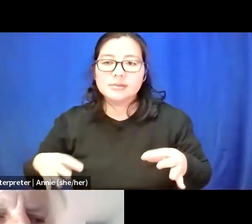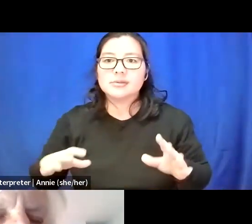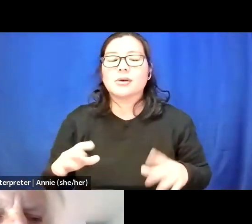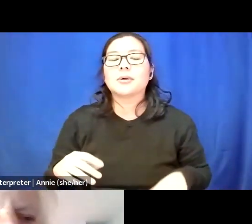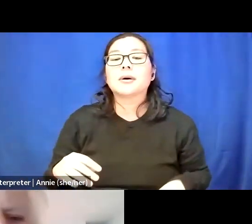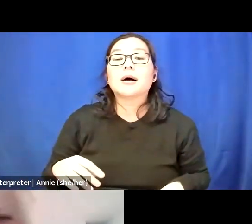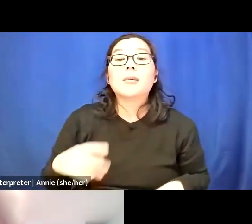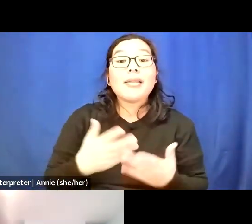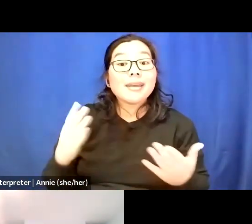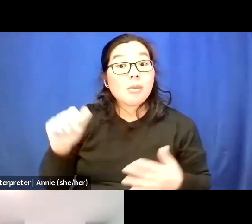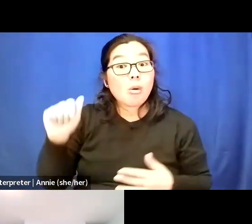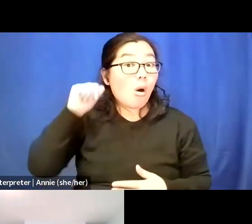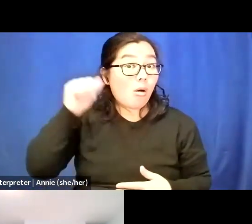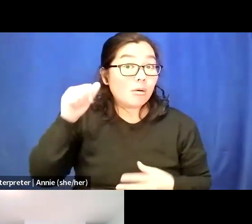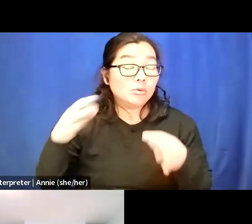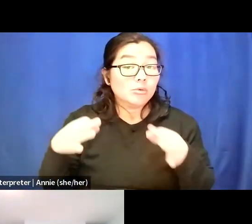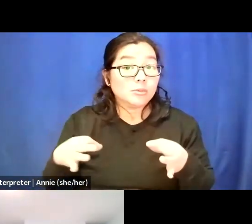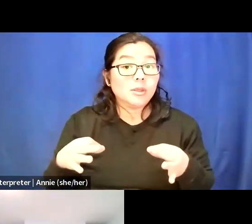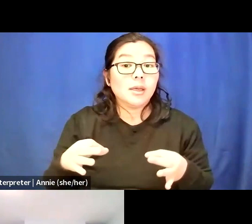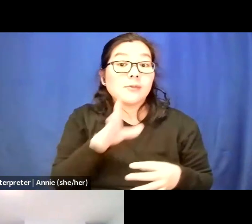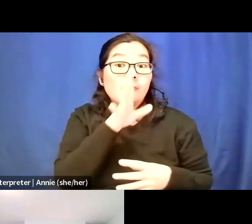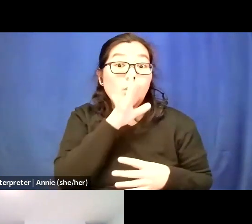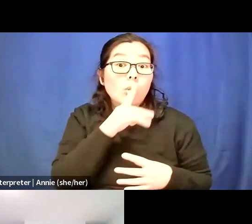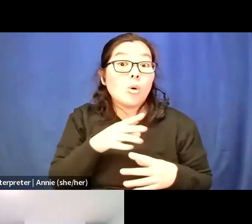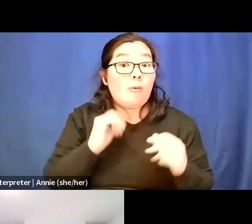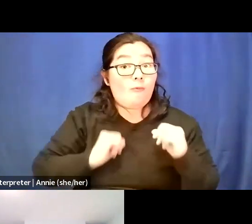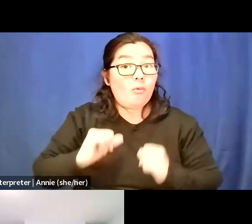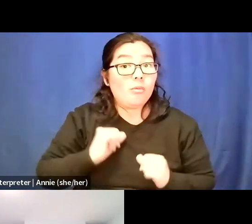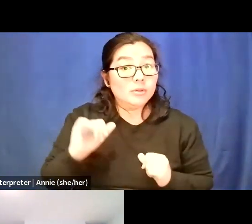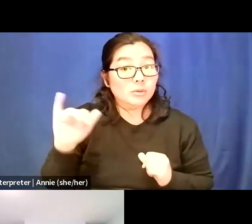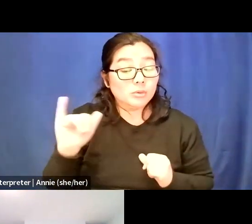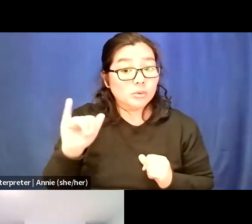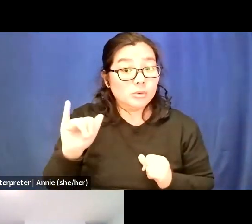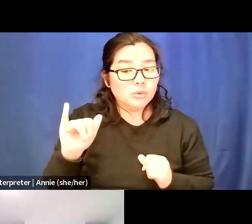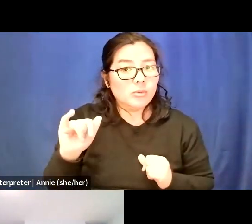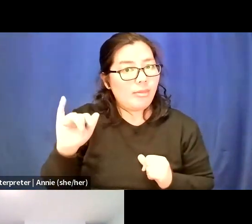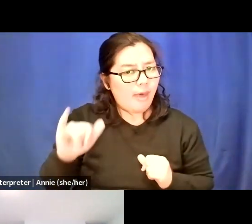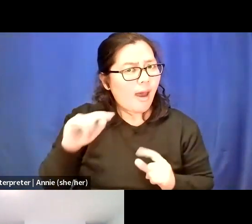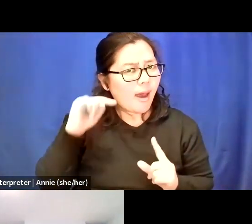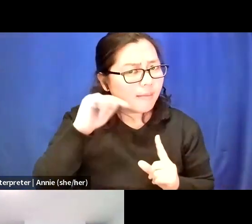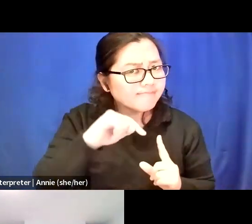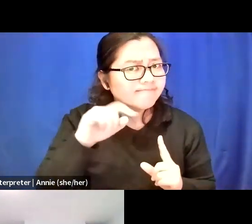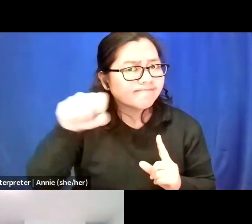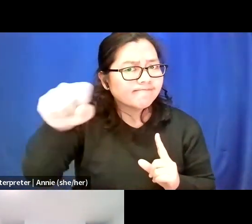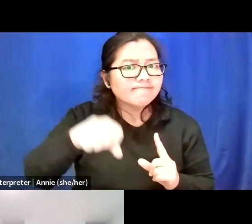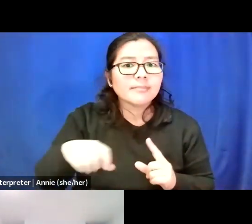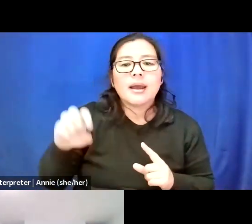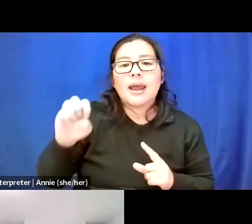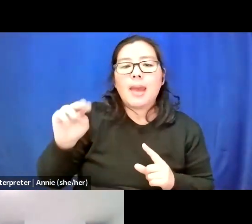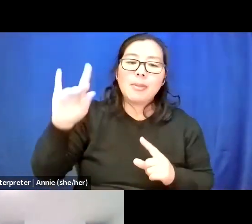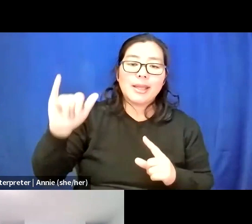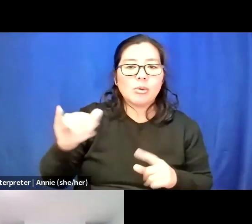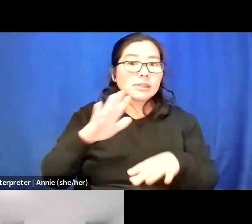audio description is vocal performance. And I was struck by it because Emily was disclaiming about